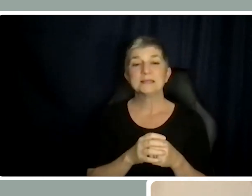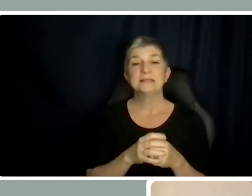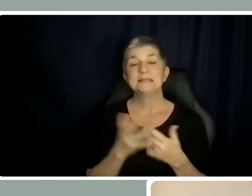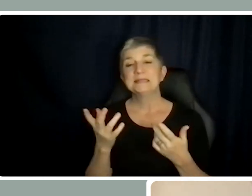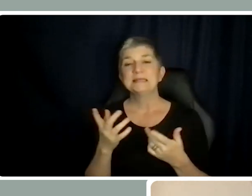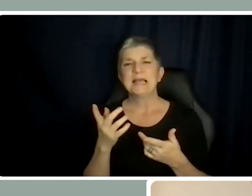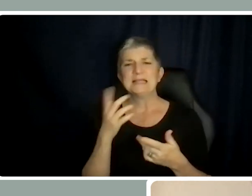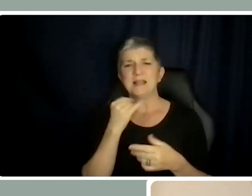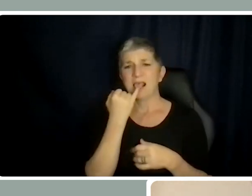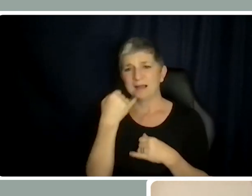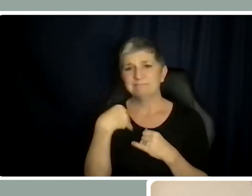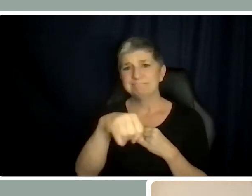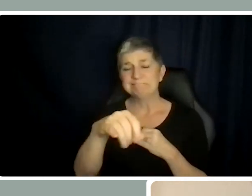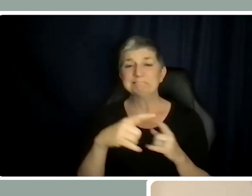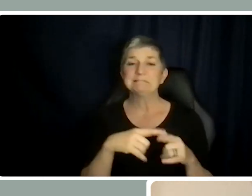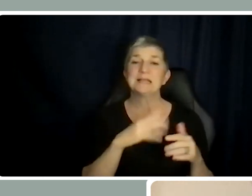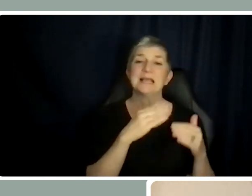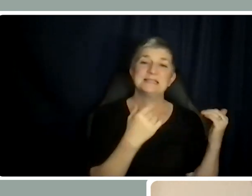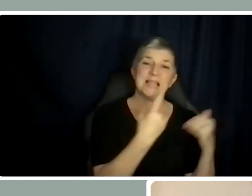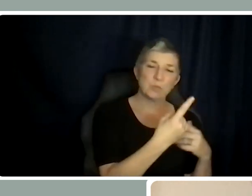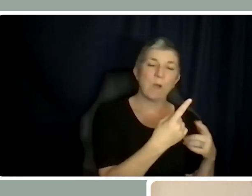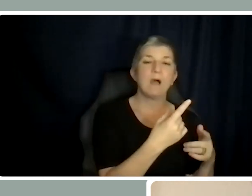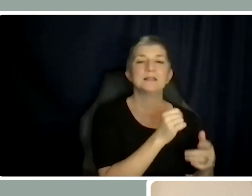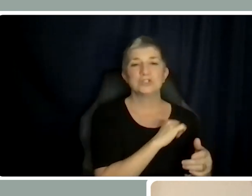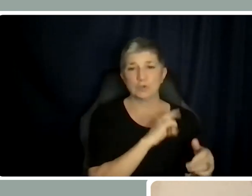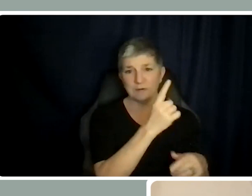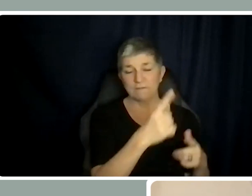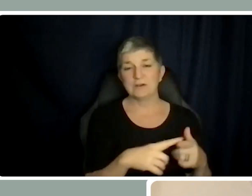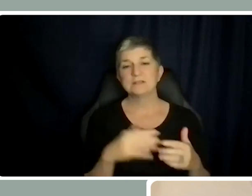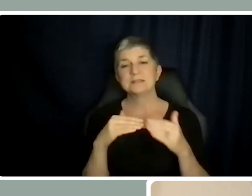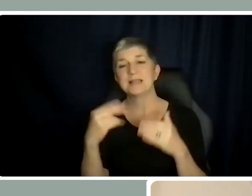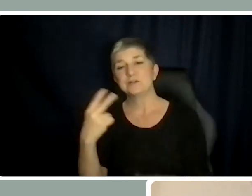cut and dry. Stage 1, you go to surgery for stage 2 and